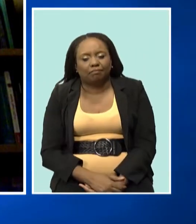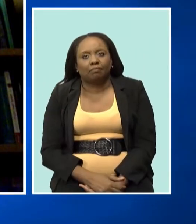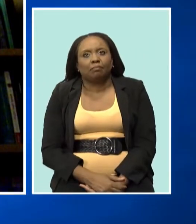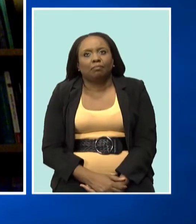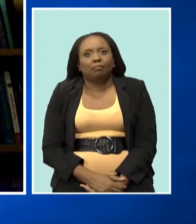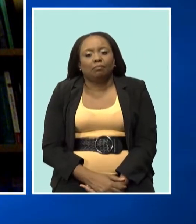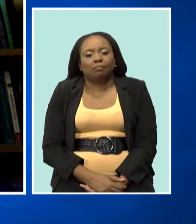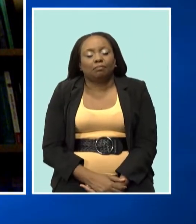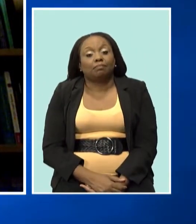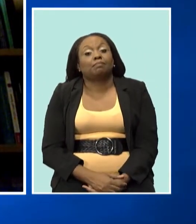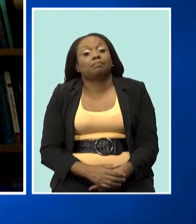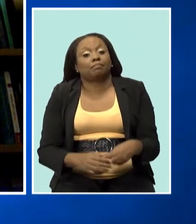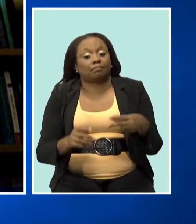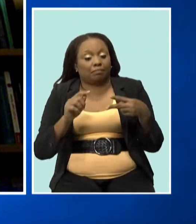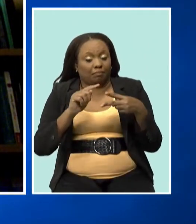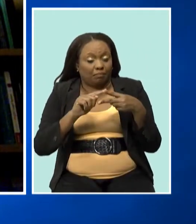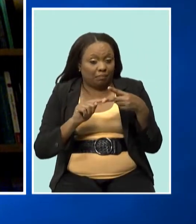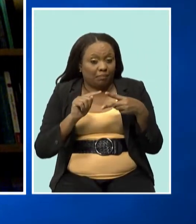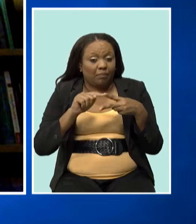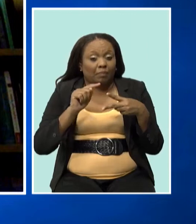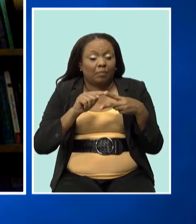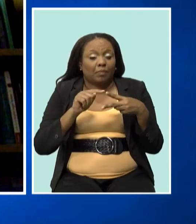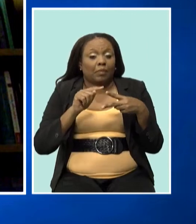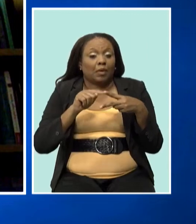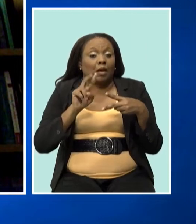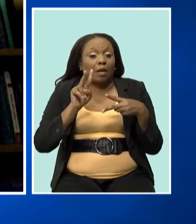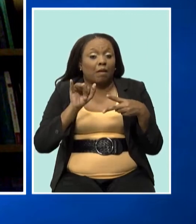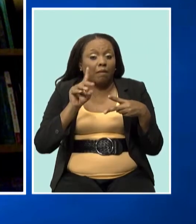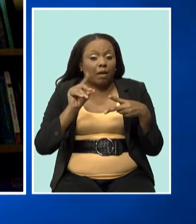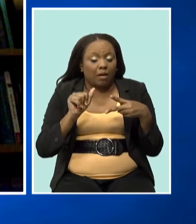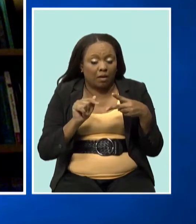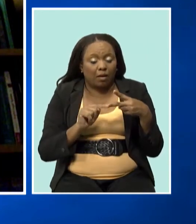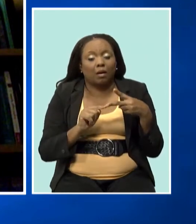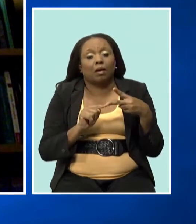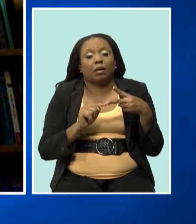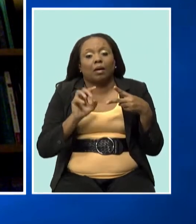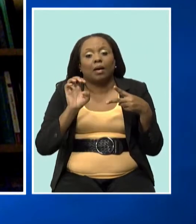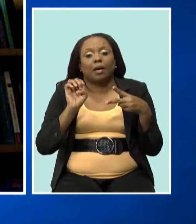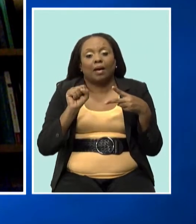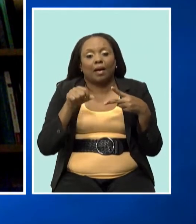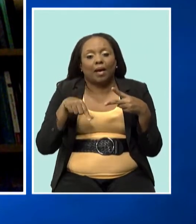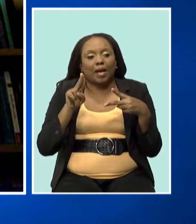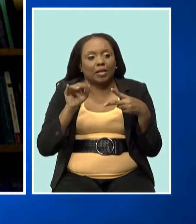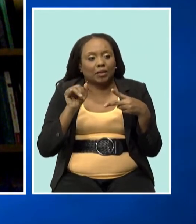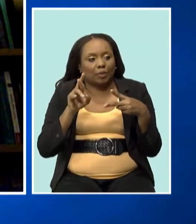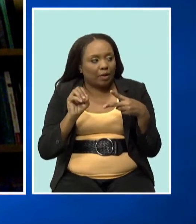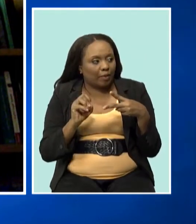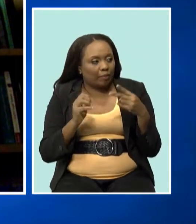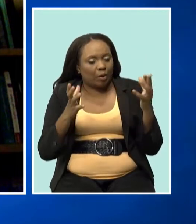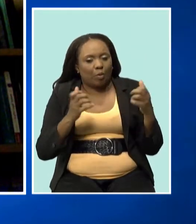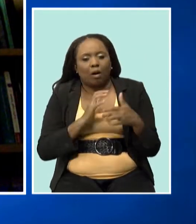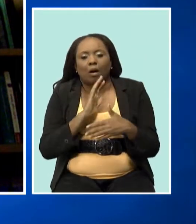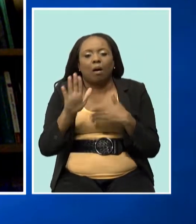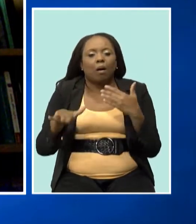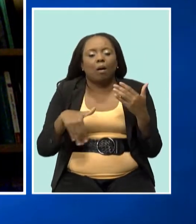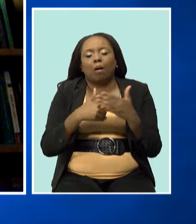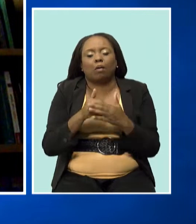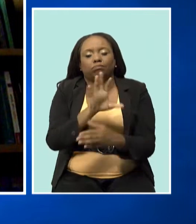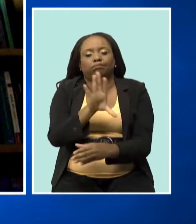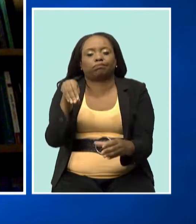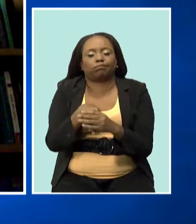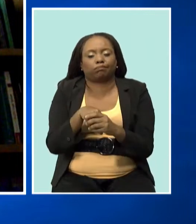good night. Yes, it is a new band. We would have come out in 2020. Actually the week of